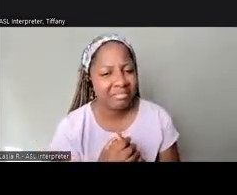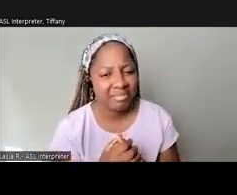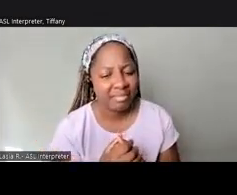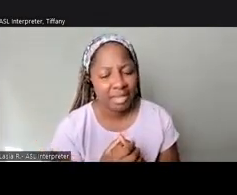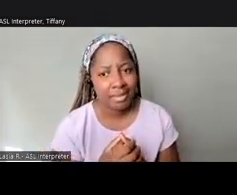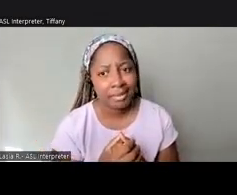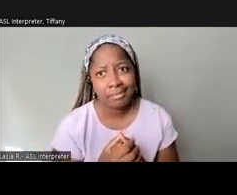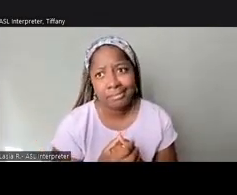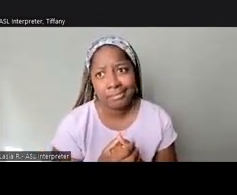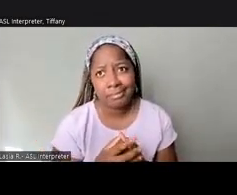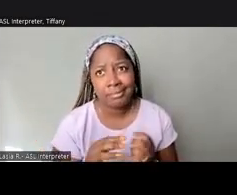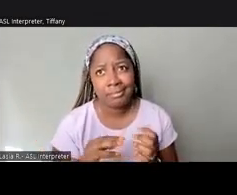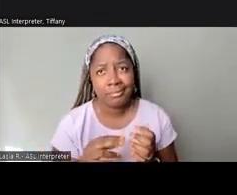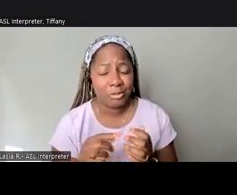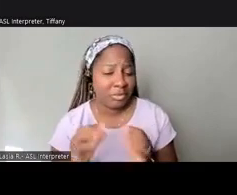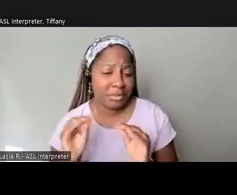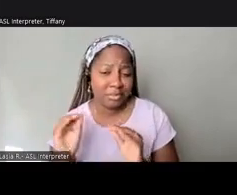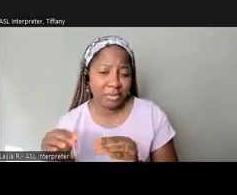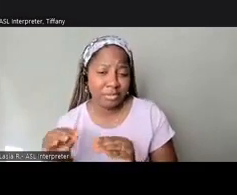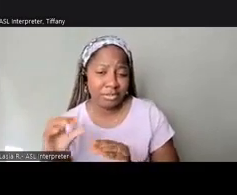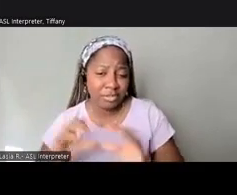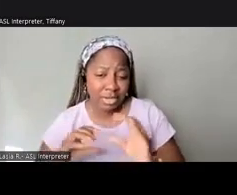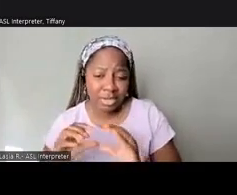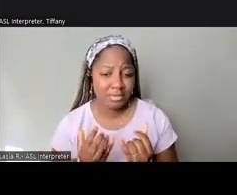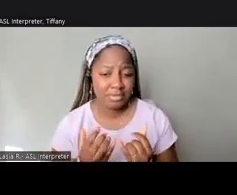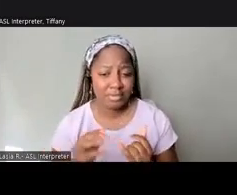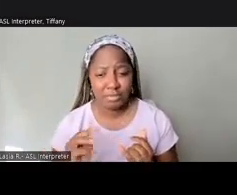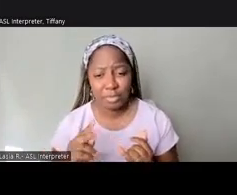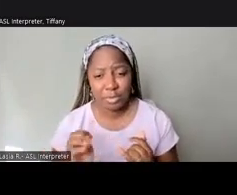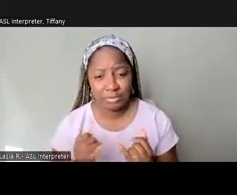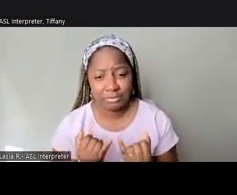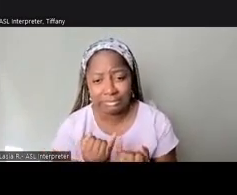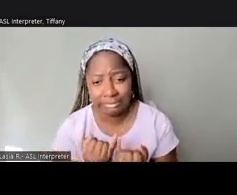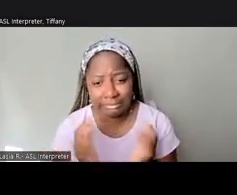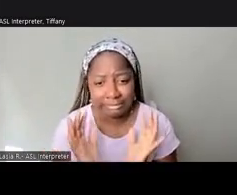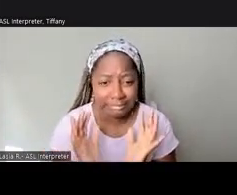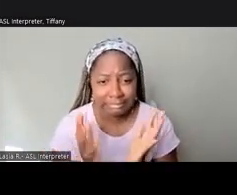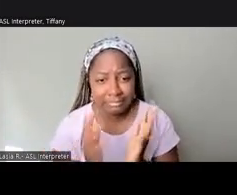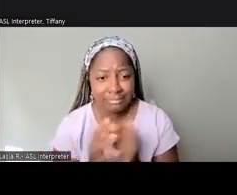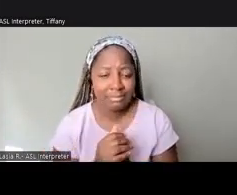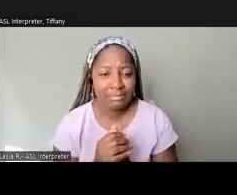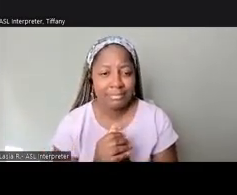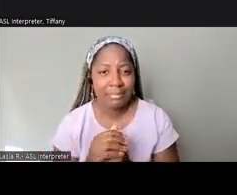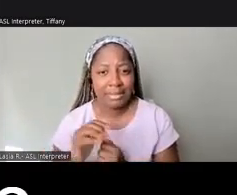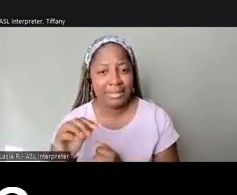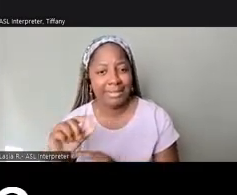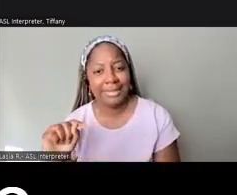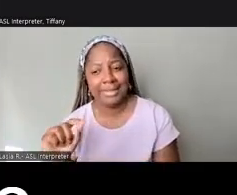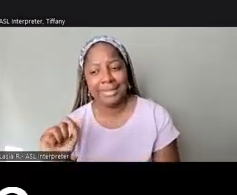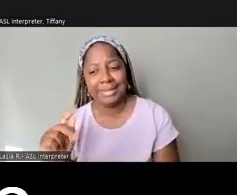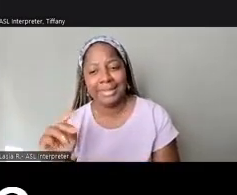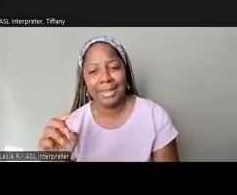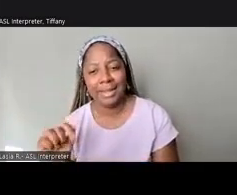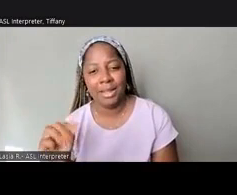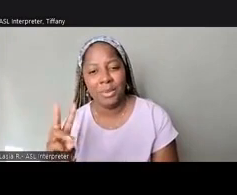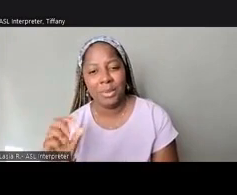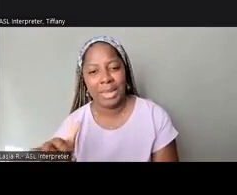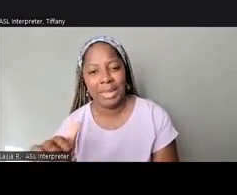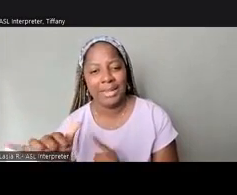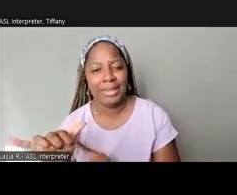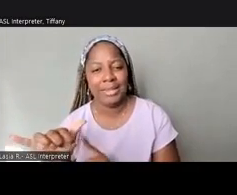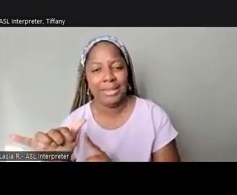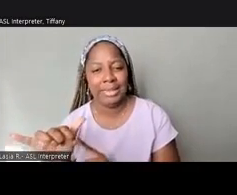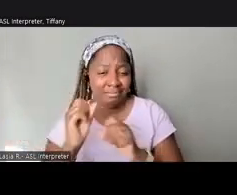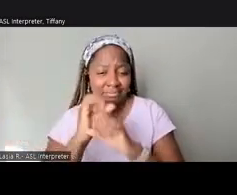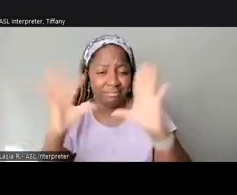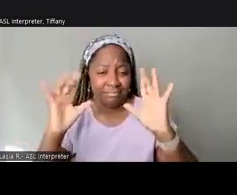that can be in the chat or on mute, whatever that looks like for you. Takeaway means different things to everybody all the time. Some people think it means an action.